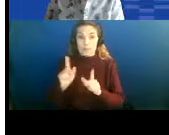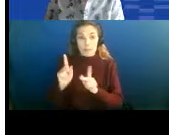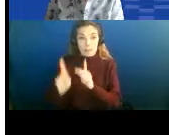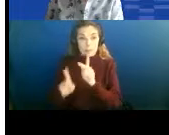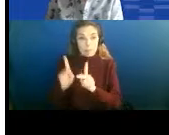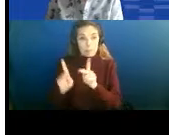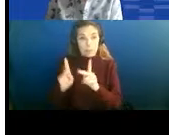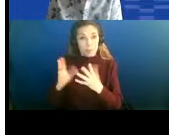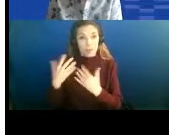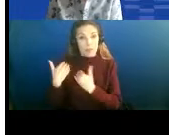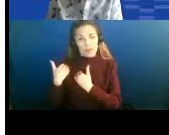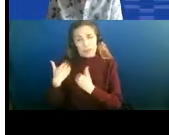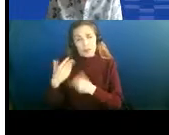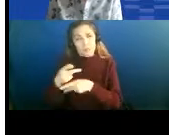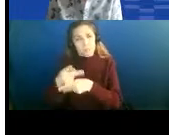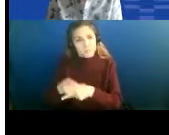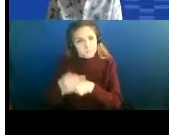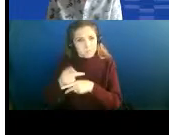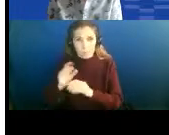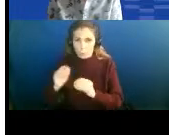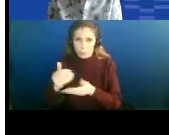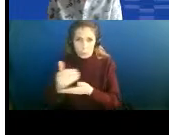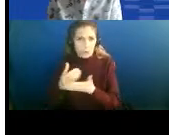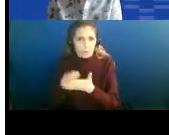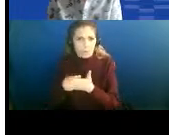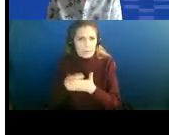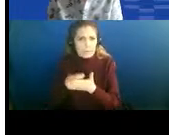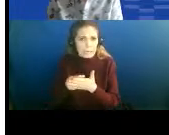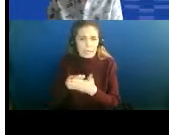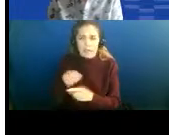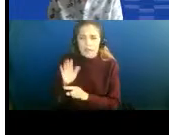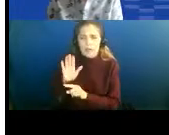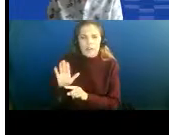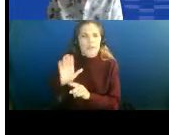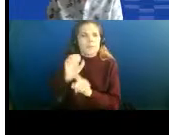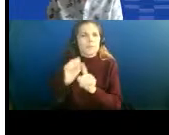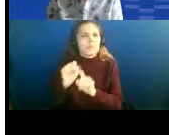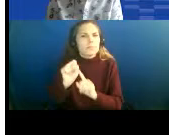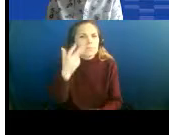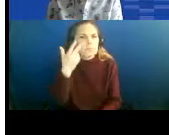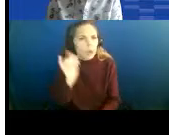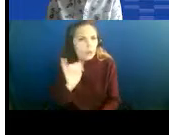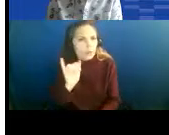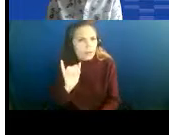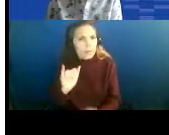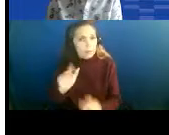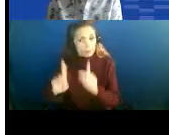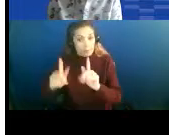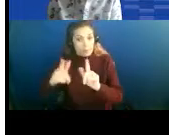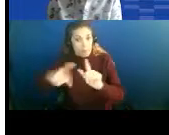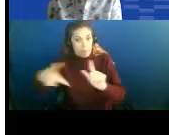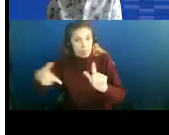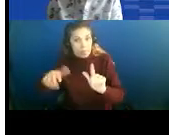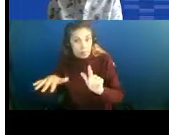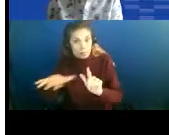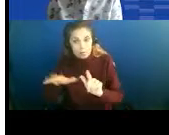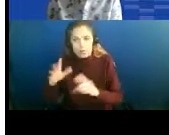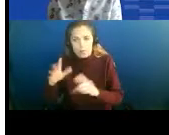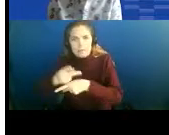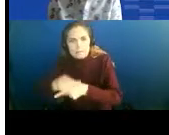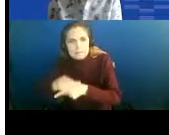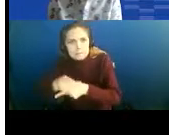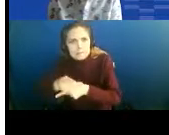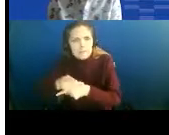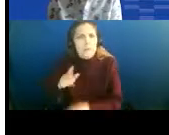or perceived by 2SLGBTQI people living with dementia and their carers who live in Canada? And then based on those experiences